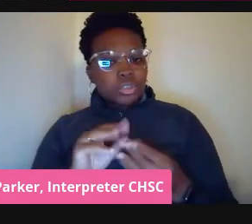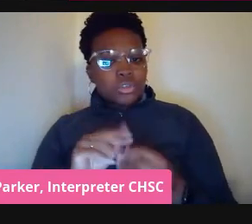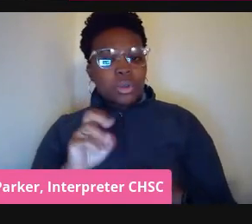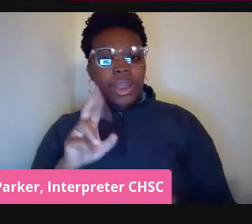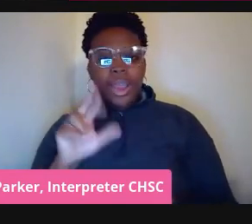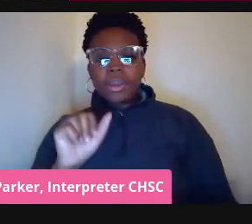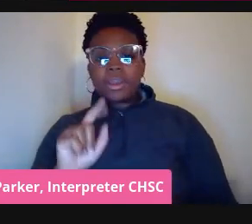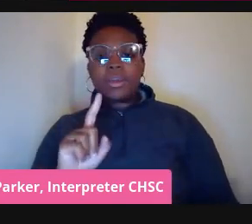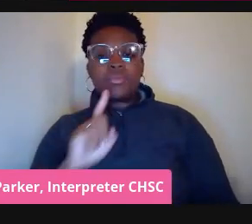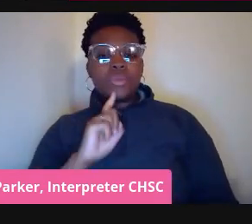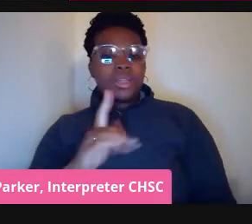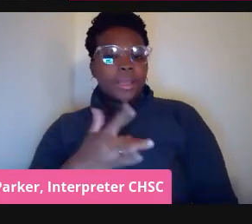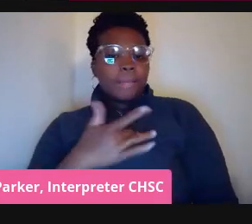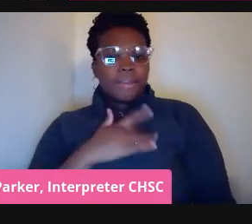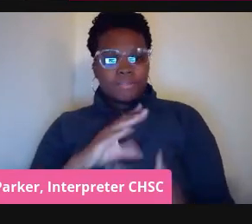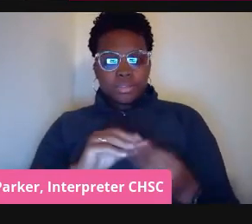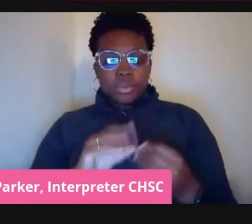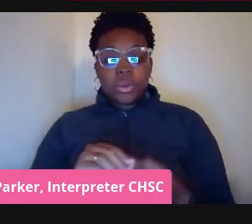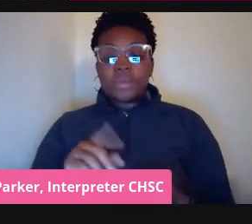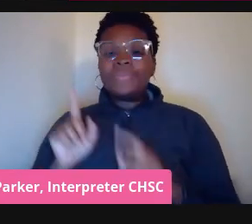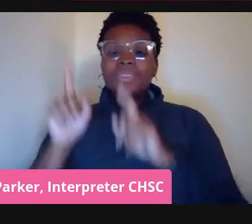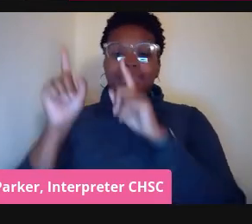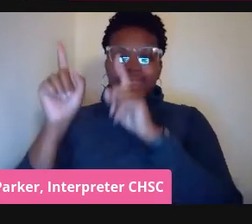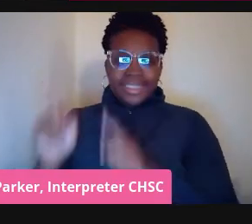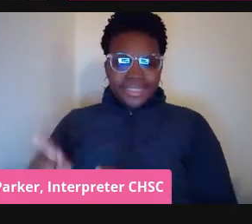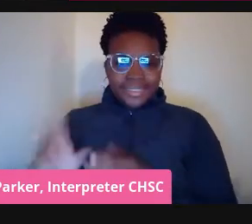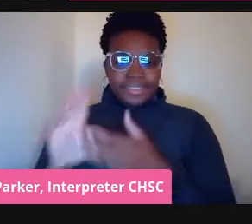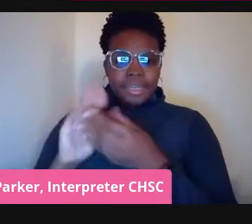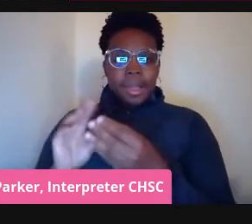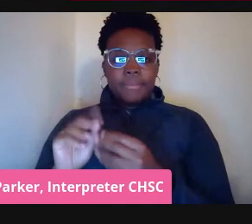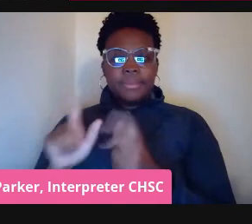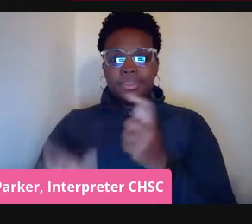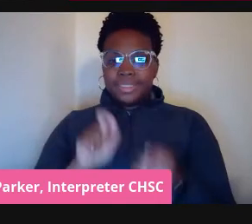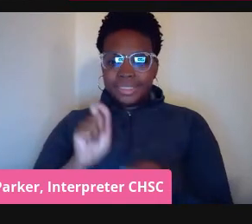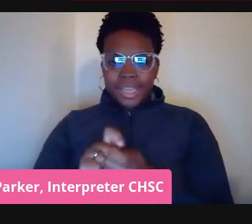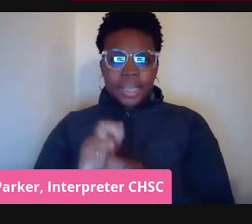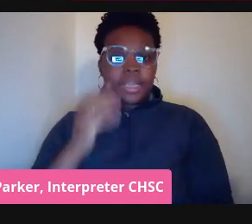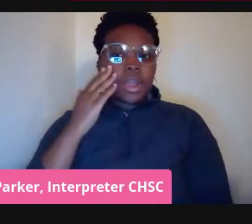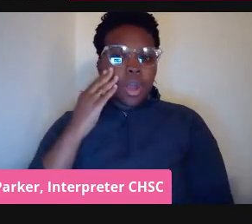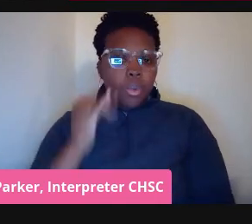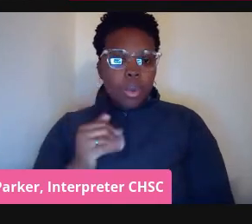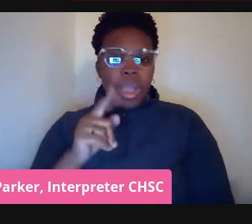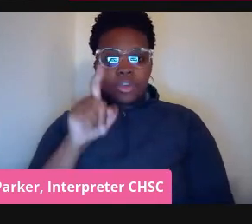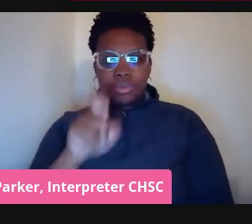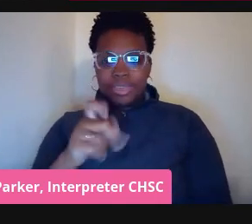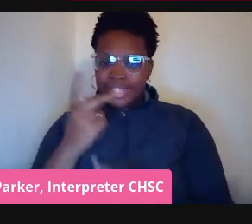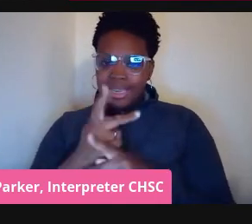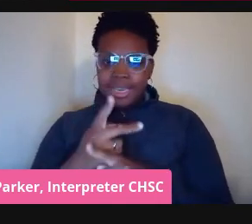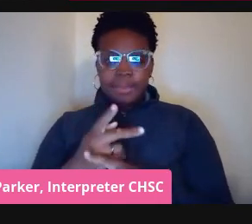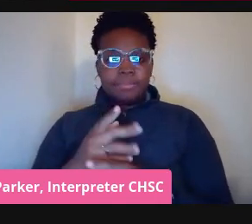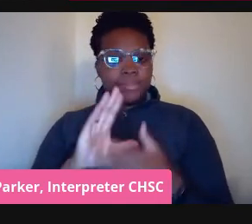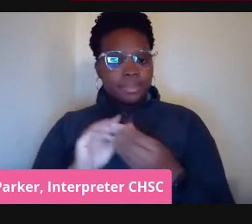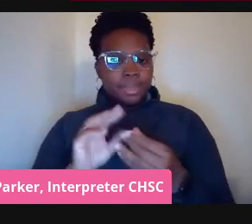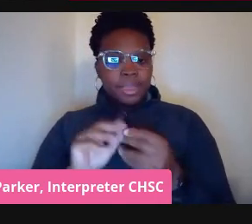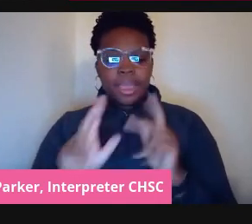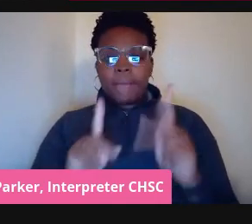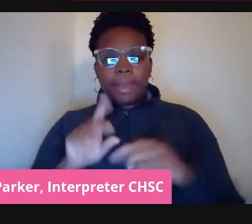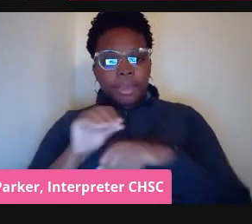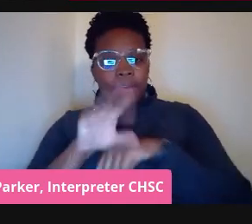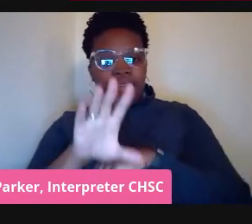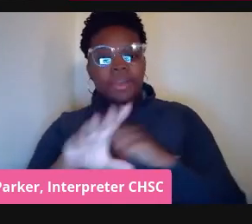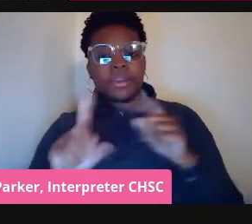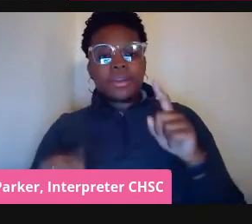extremely impactful story. This is exactly why you need to keep speaking. People are so affected when you